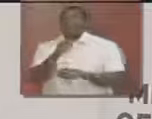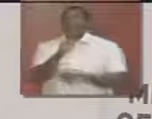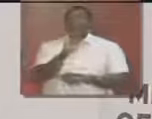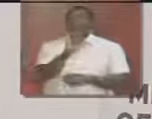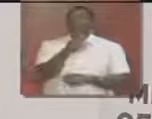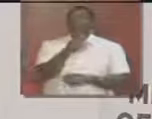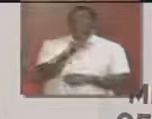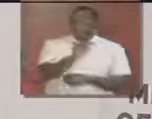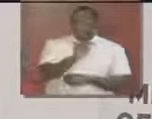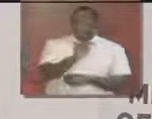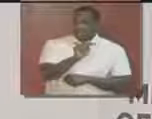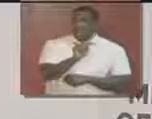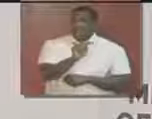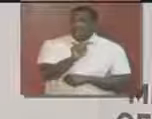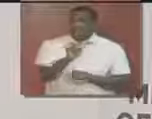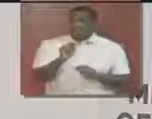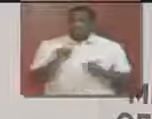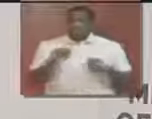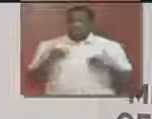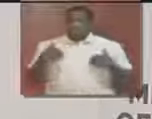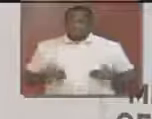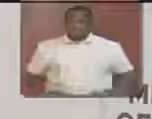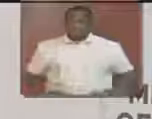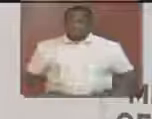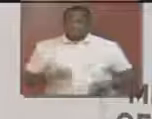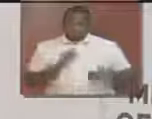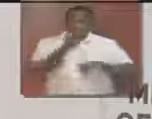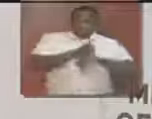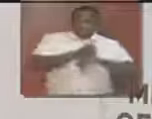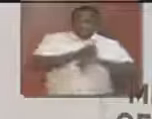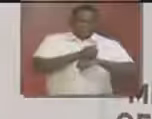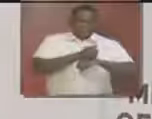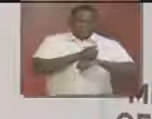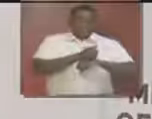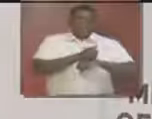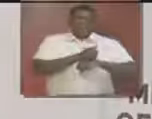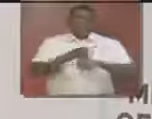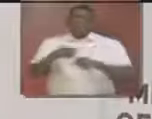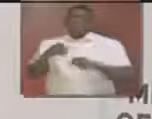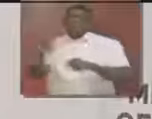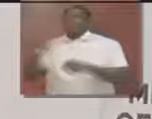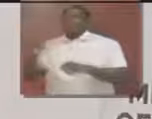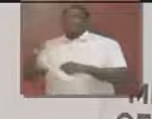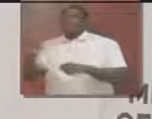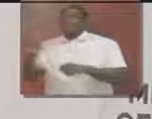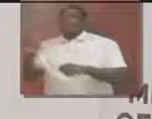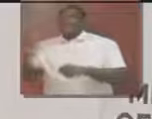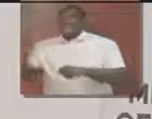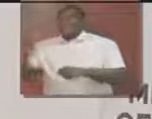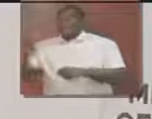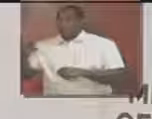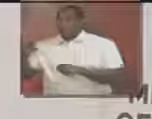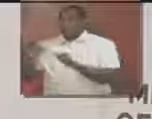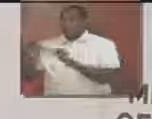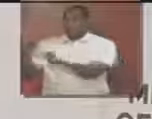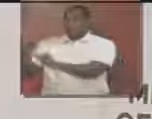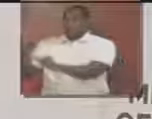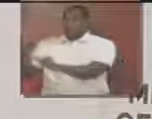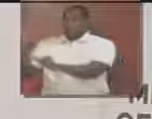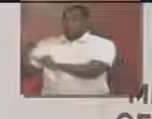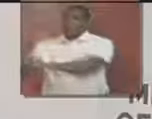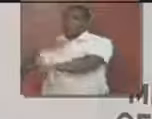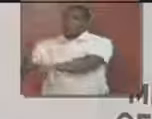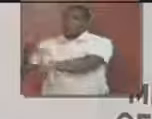and it comes back down after a bit. And we have the IgG, which is this longer lasting one. So for most viruses, especially